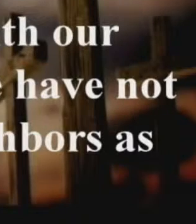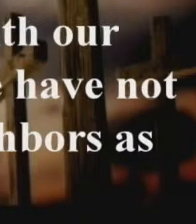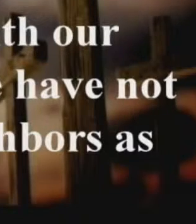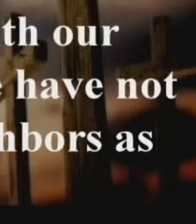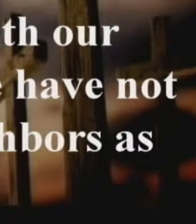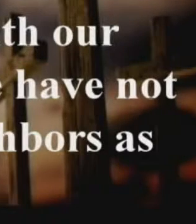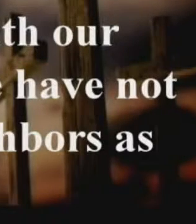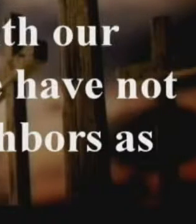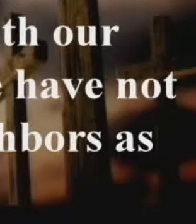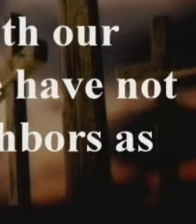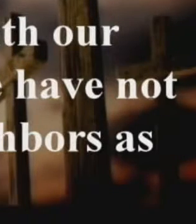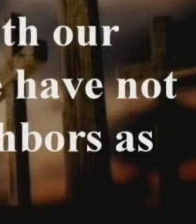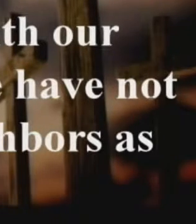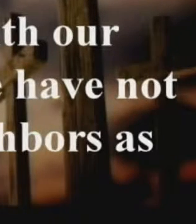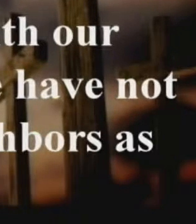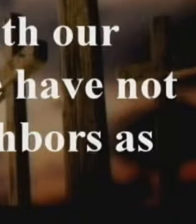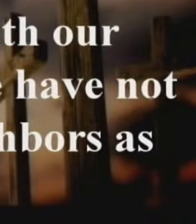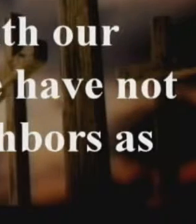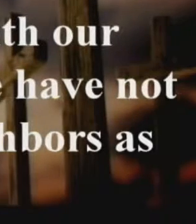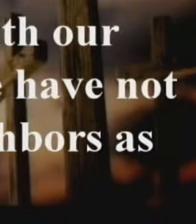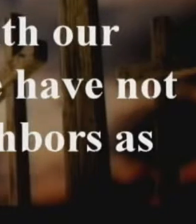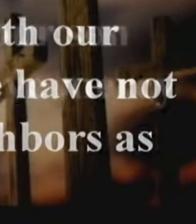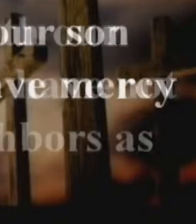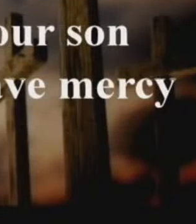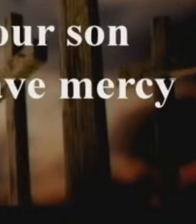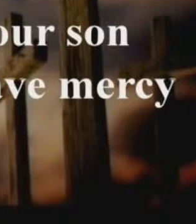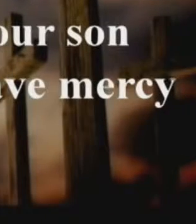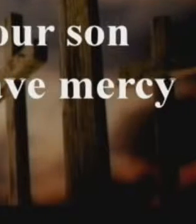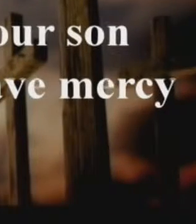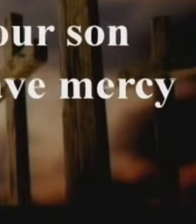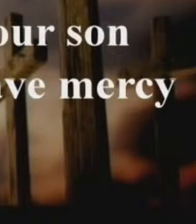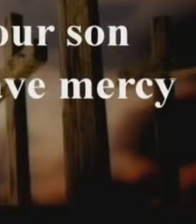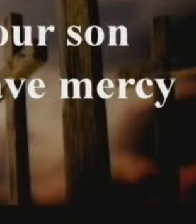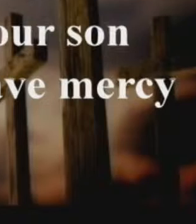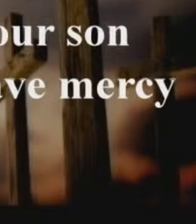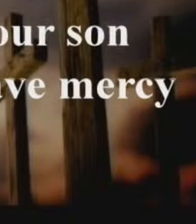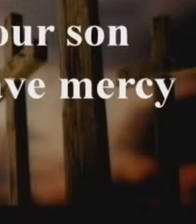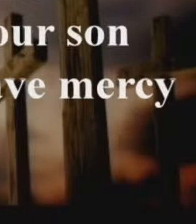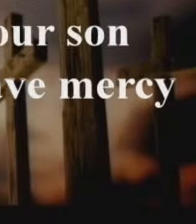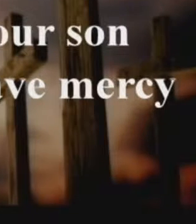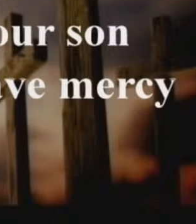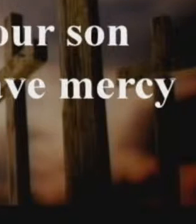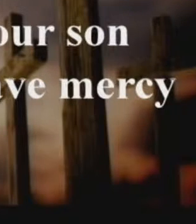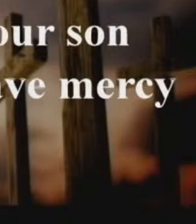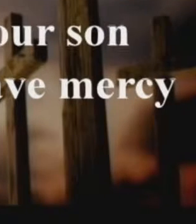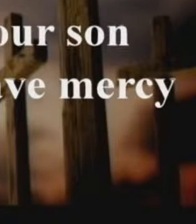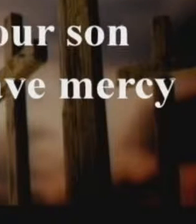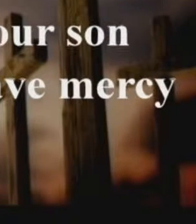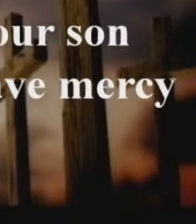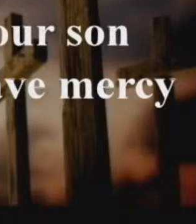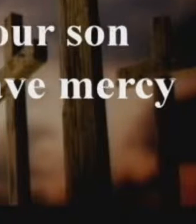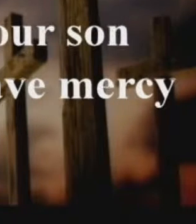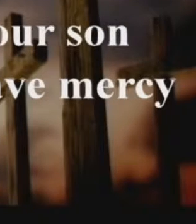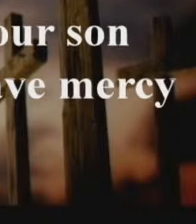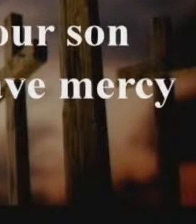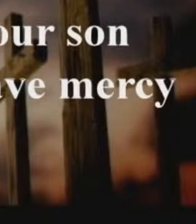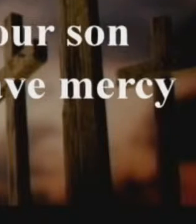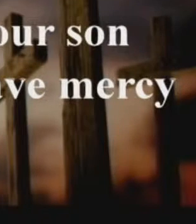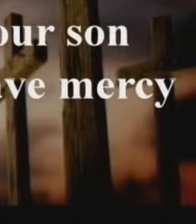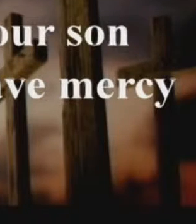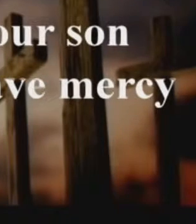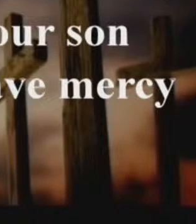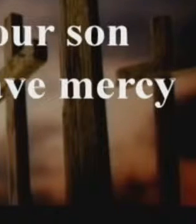with our whole heart. We have not loved our neighbors as ourselves. We justly deserve your present and eternal